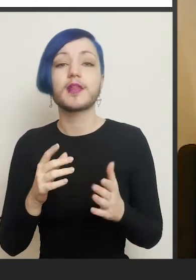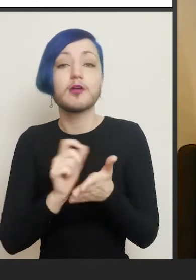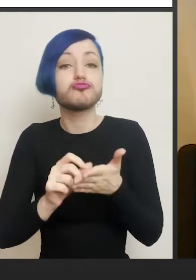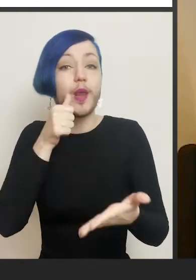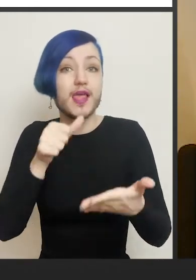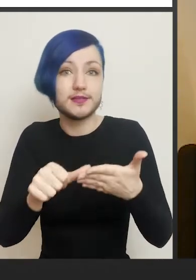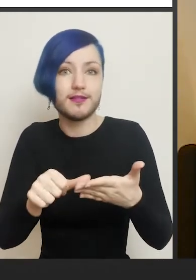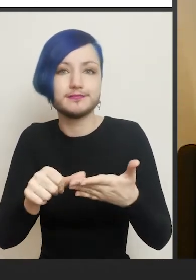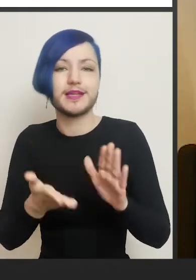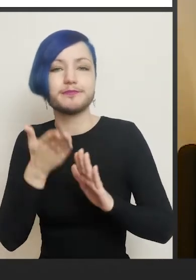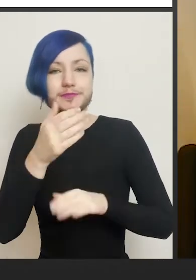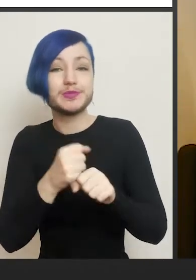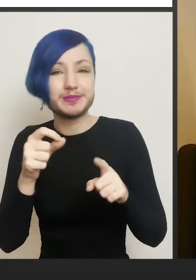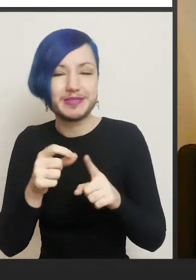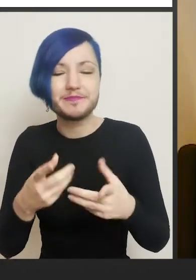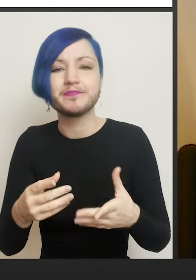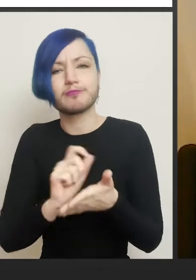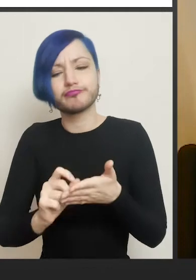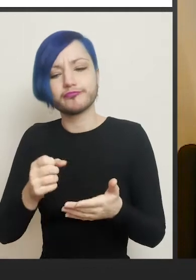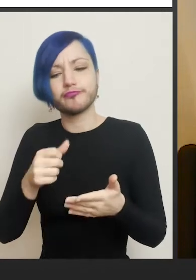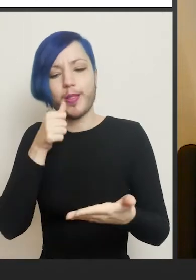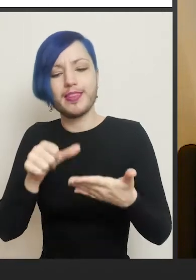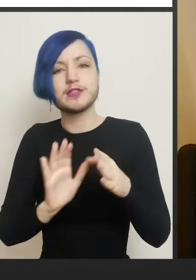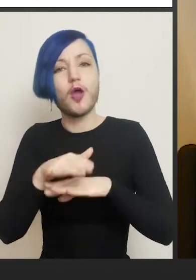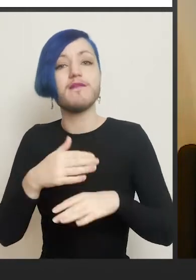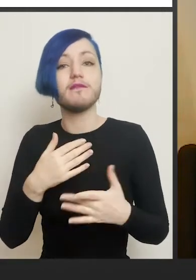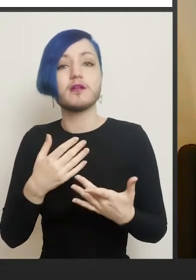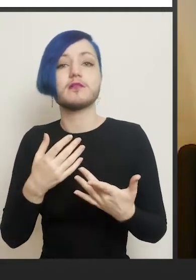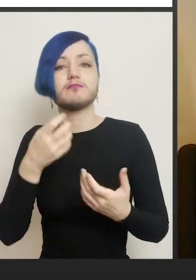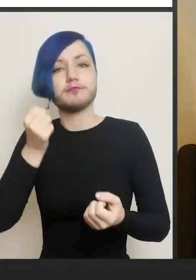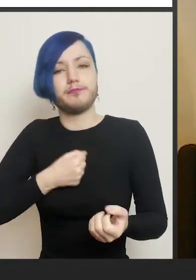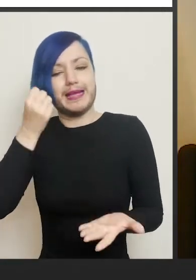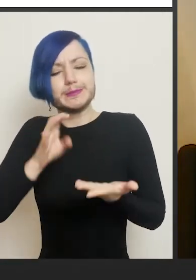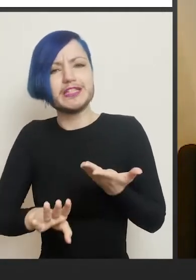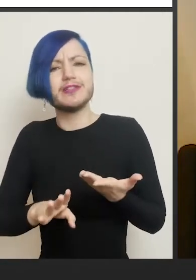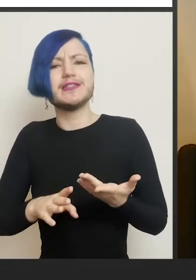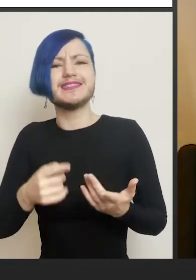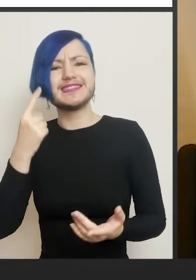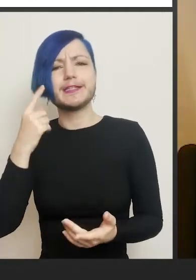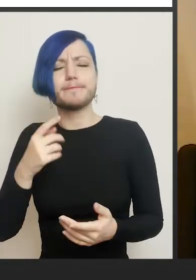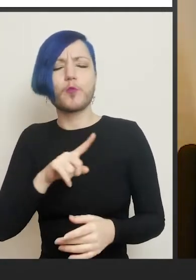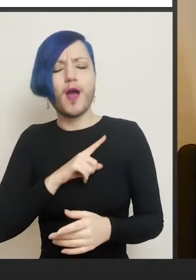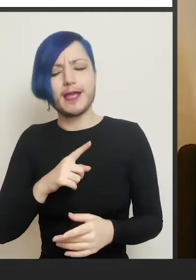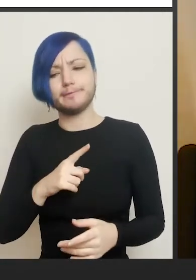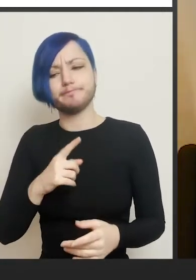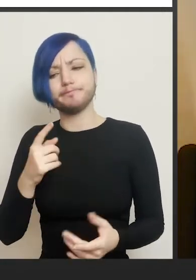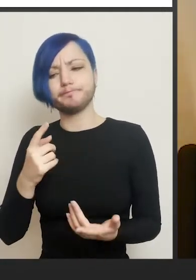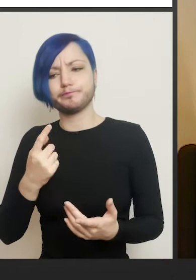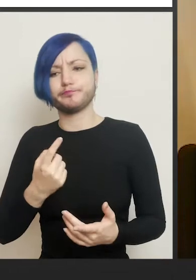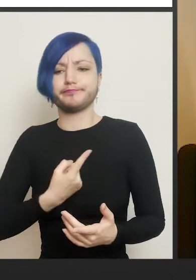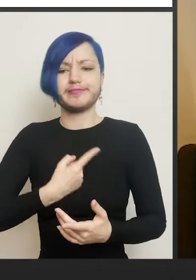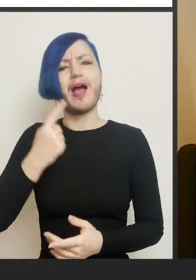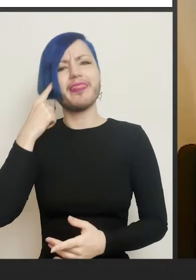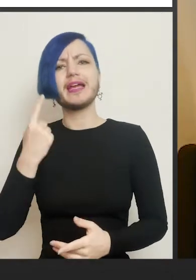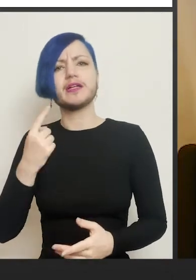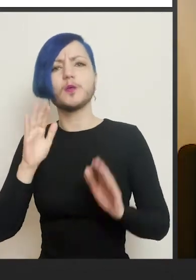had to write a letter. I wrote in this letter about my experiences and why I thought perhaps I might be autistic and